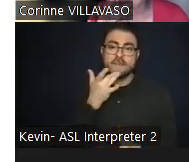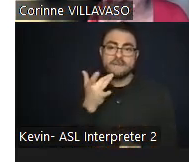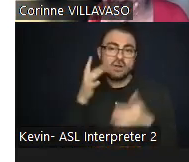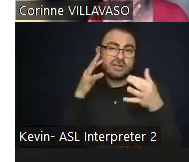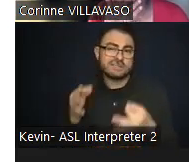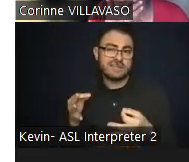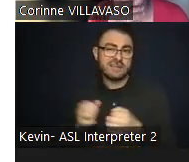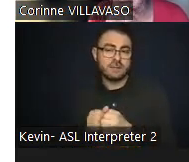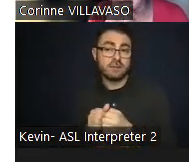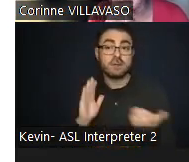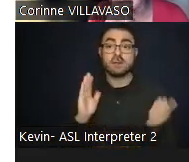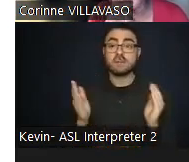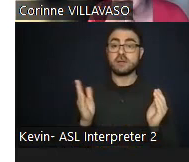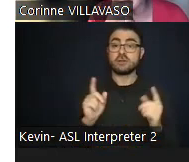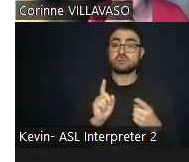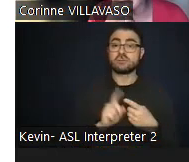versus, you know,